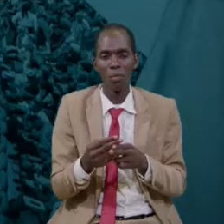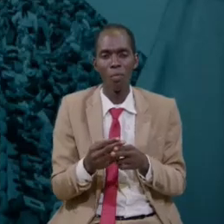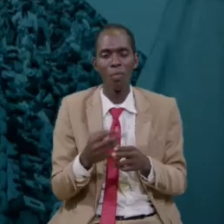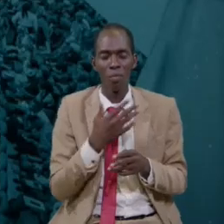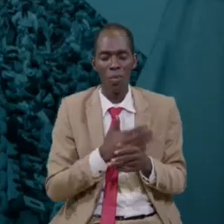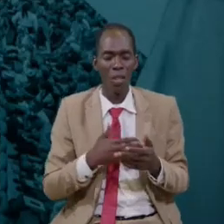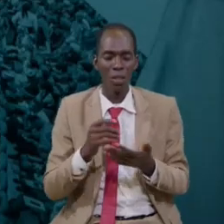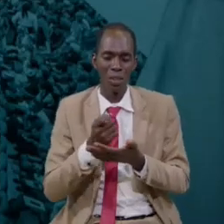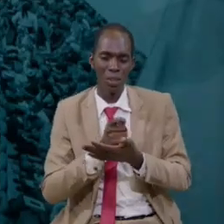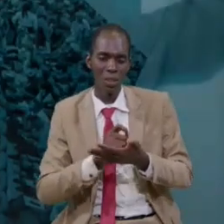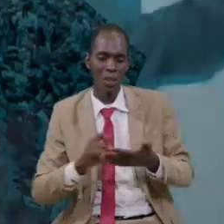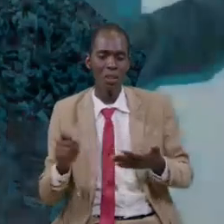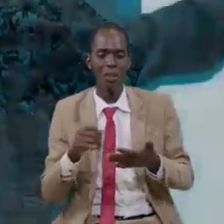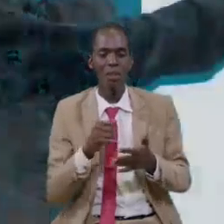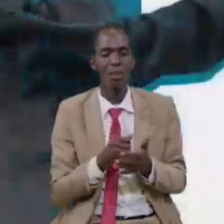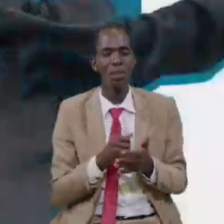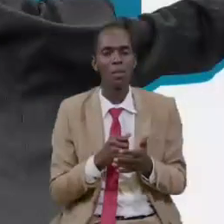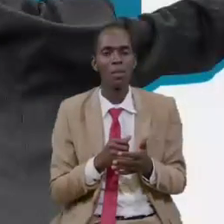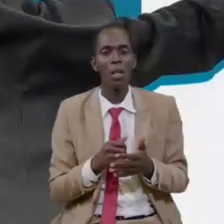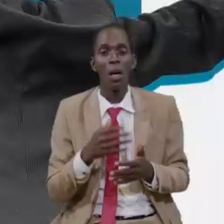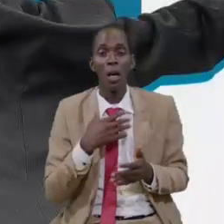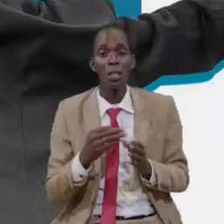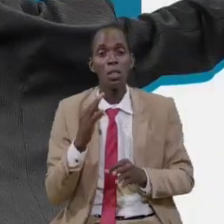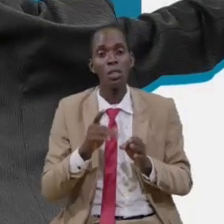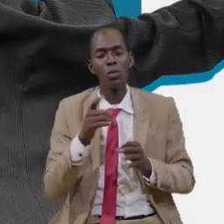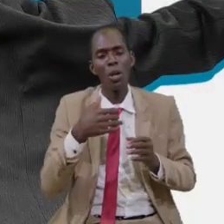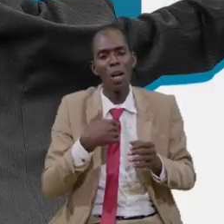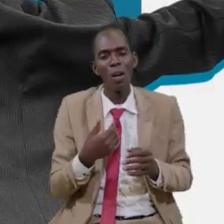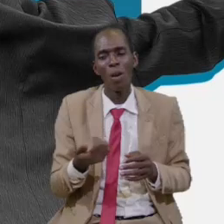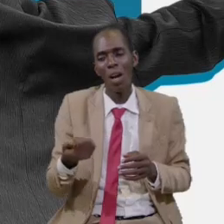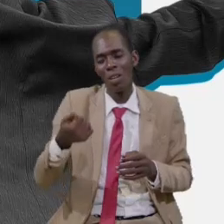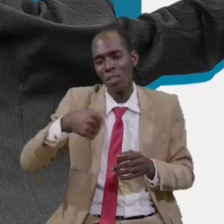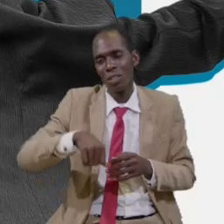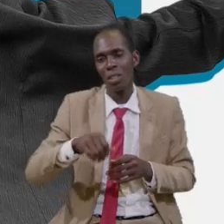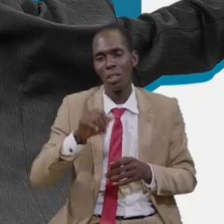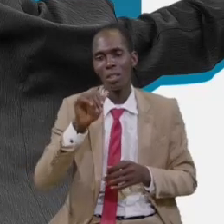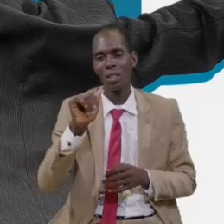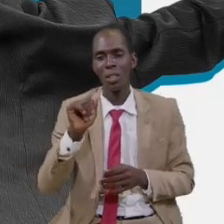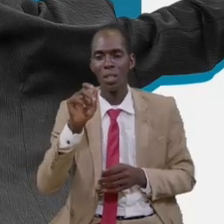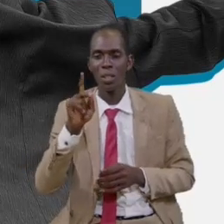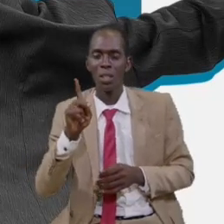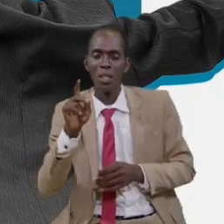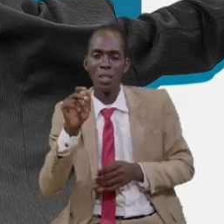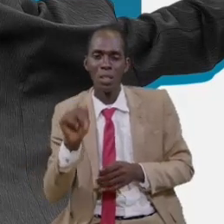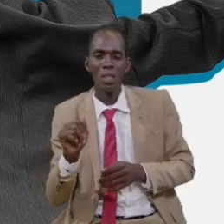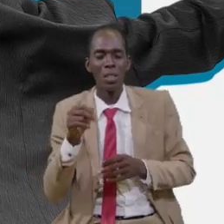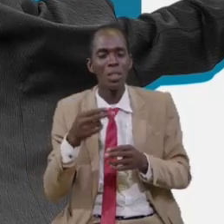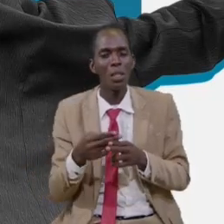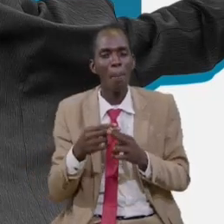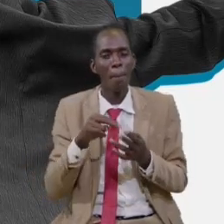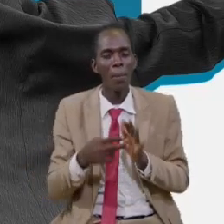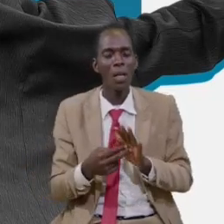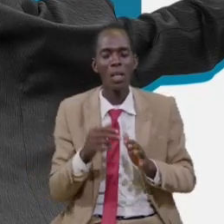of AKA name with which you are known, and then your correct phone